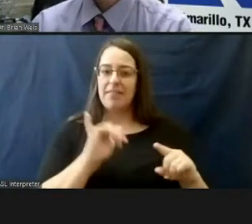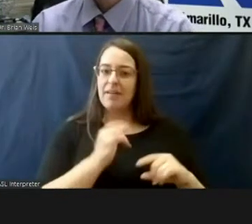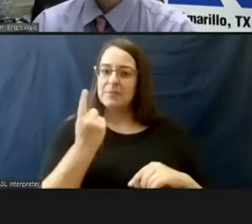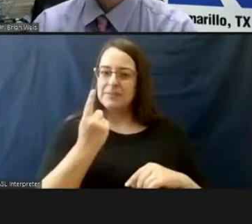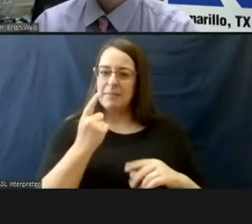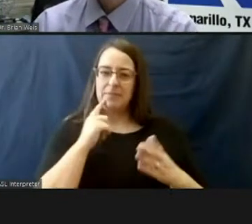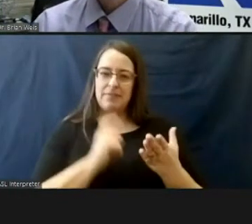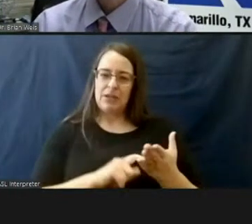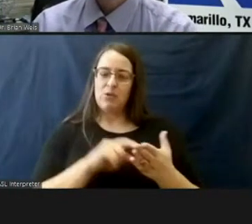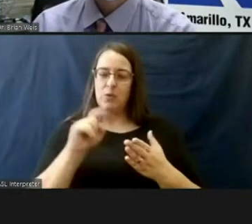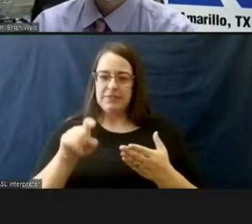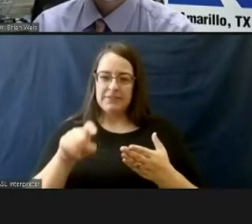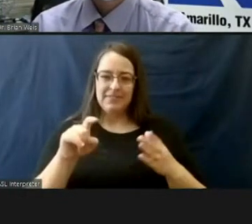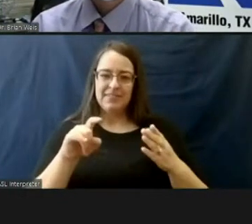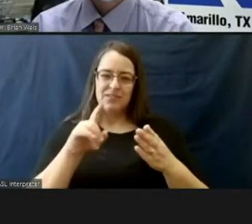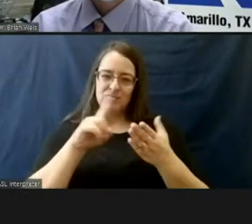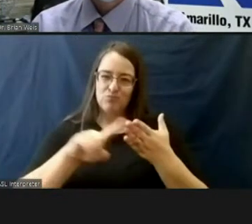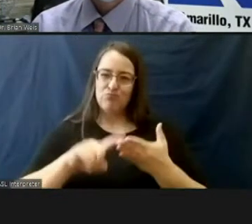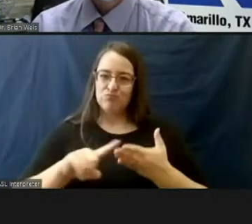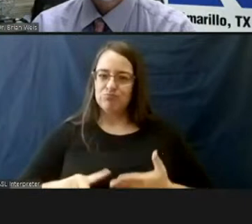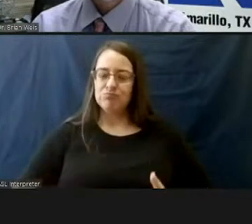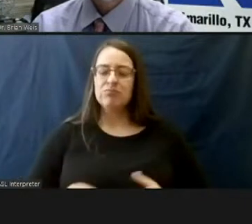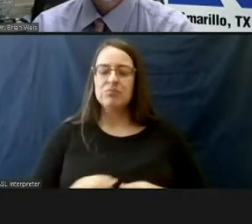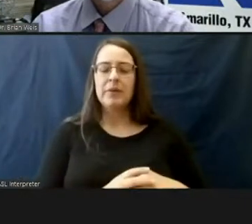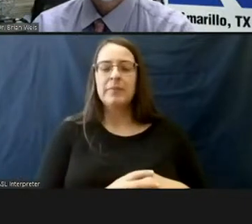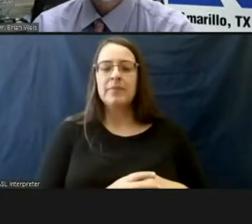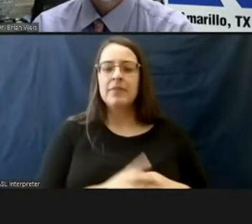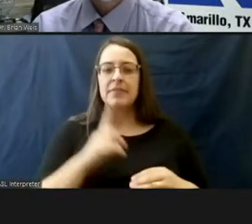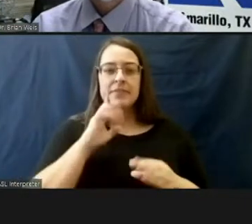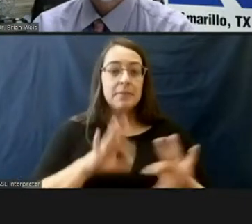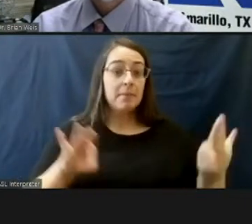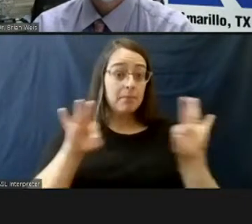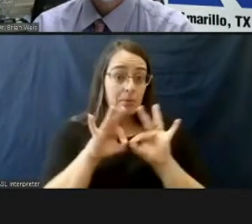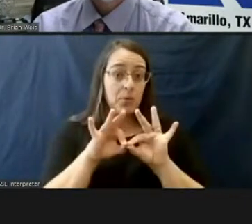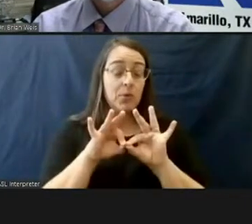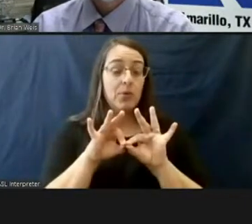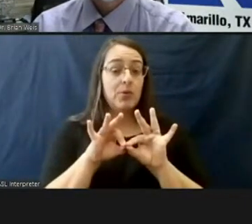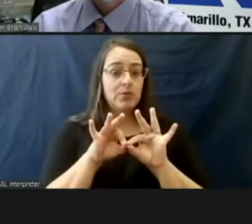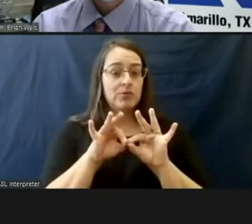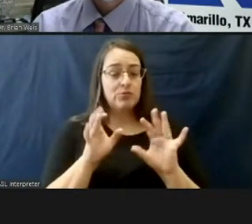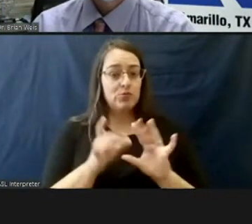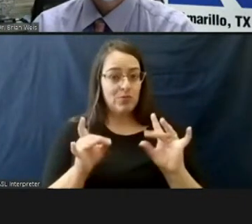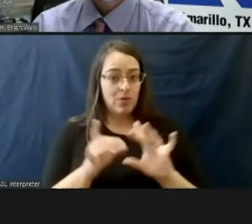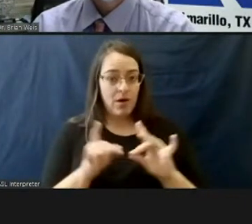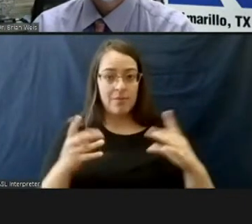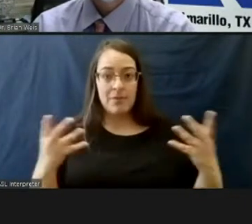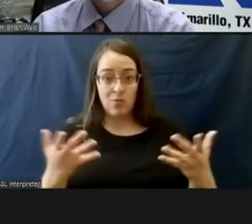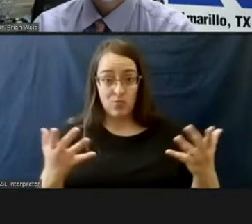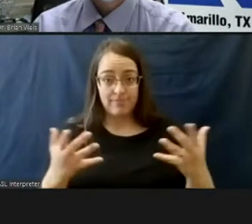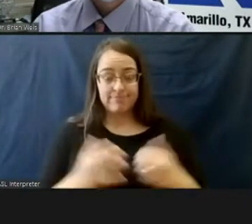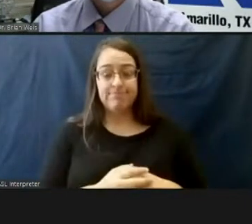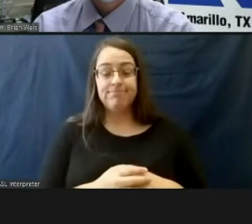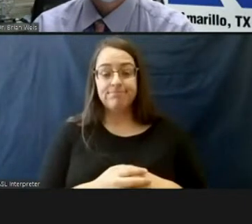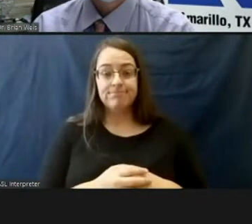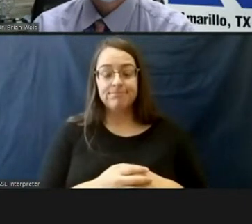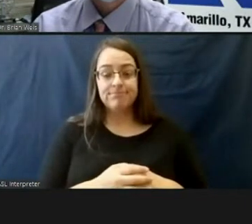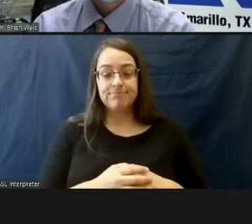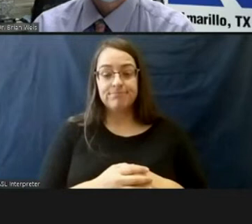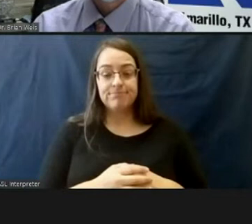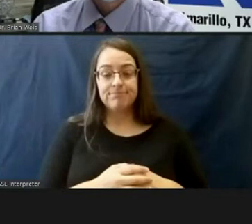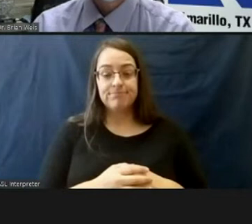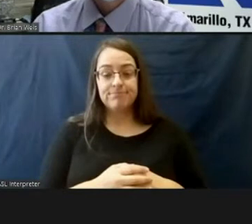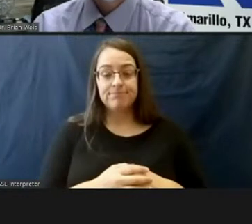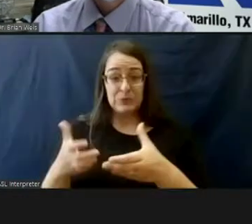this trial. But again, I think the most important thing to comment on here is that in that large number of